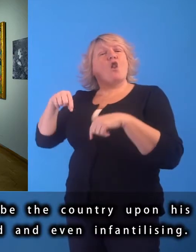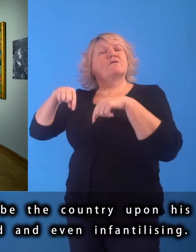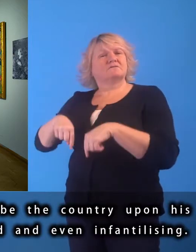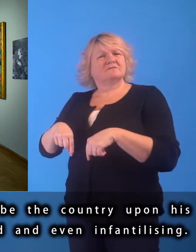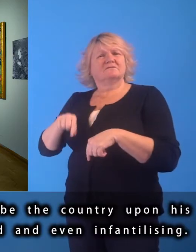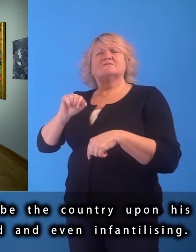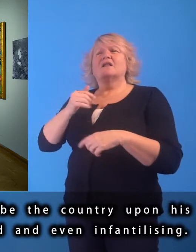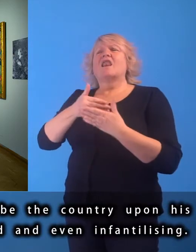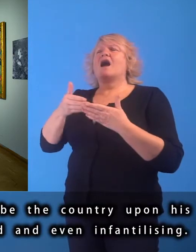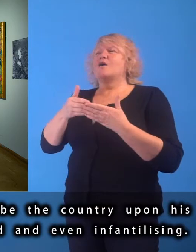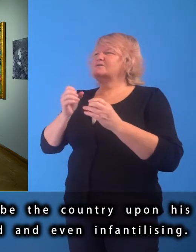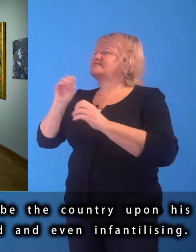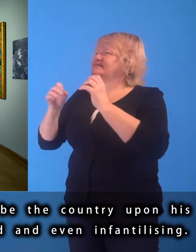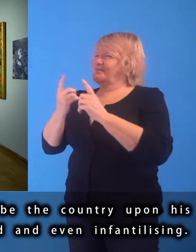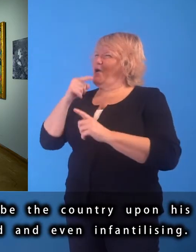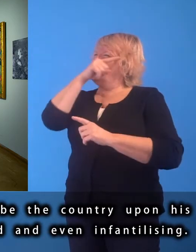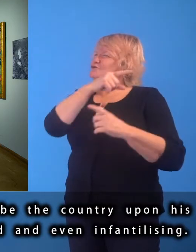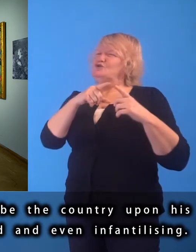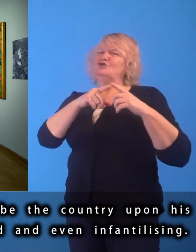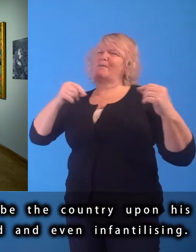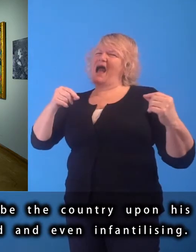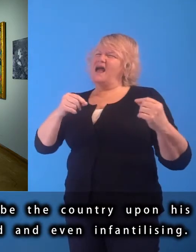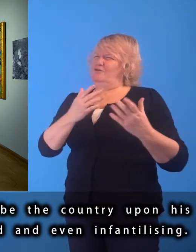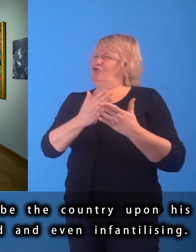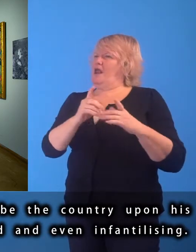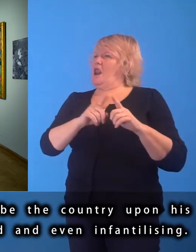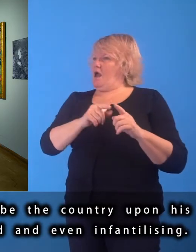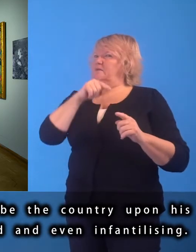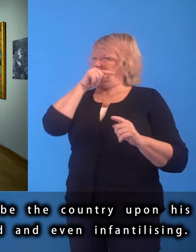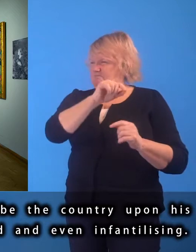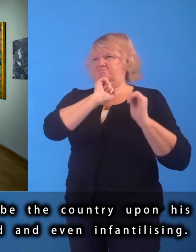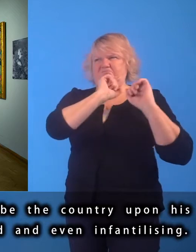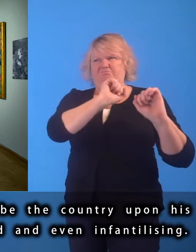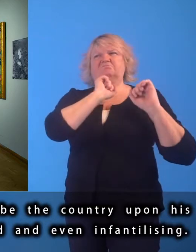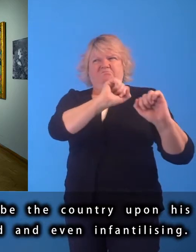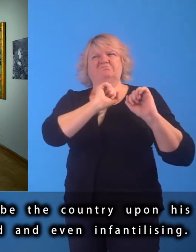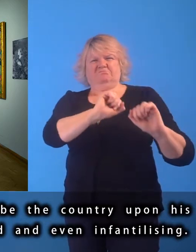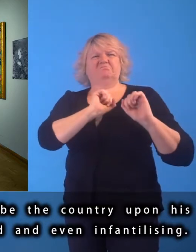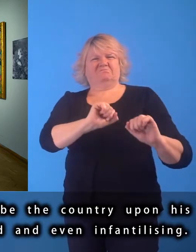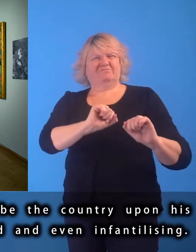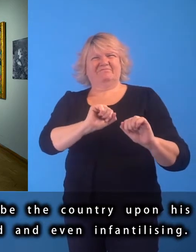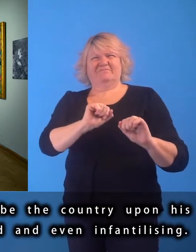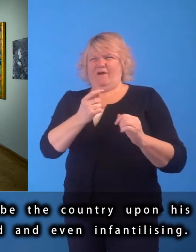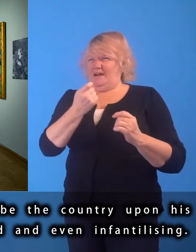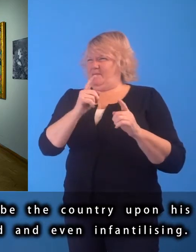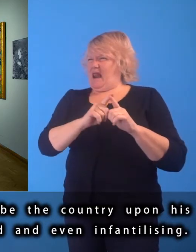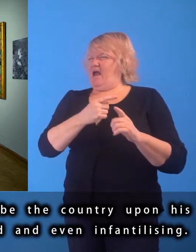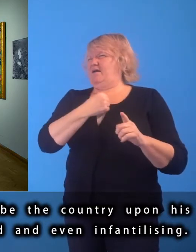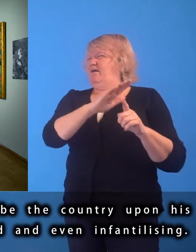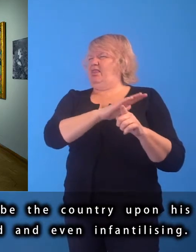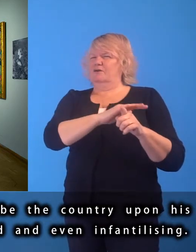but the language he used to describe the country upon his return to Scotland was stereotyped and